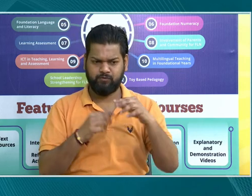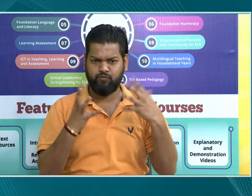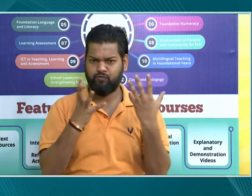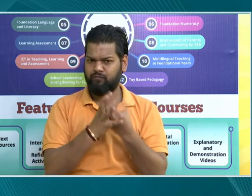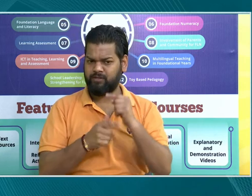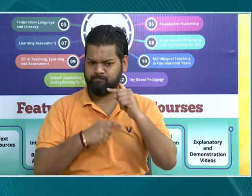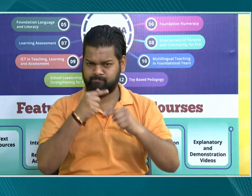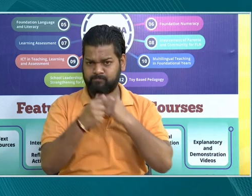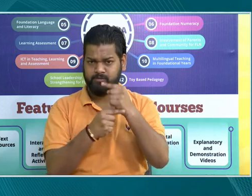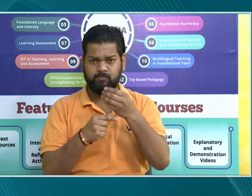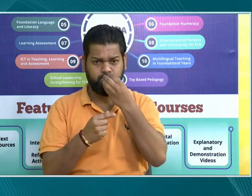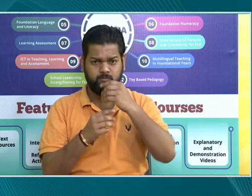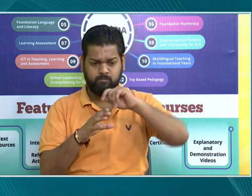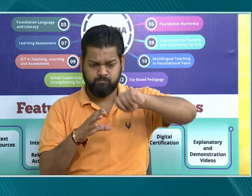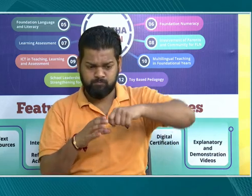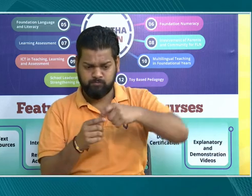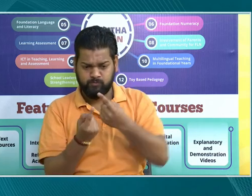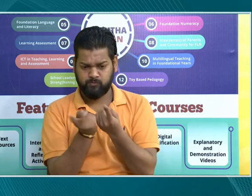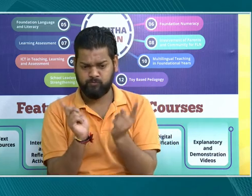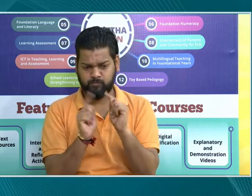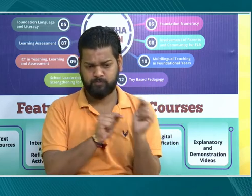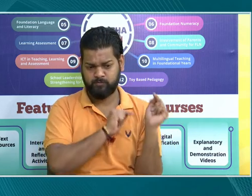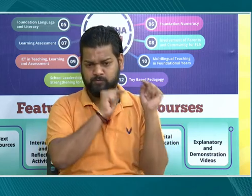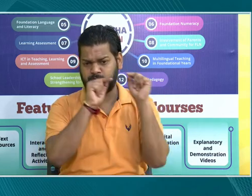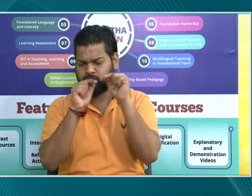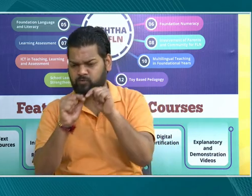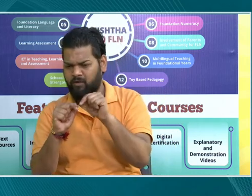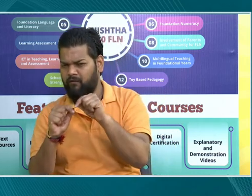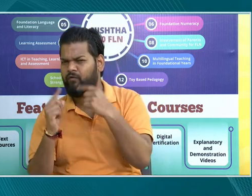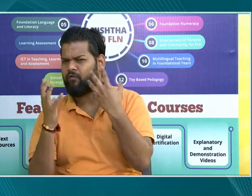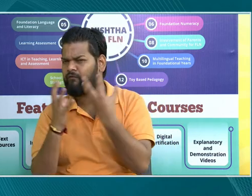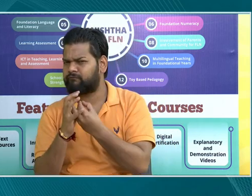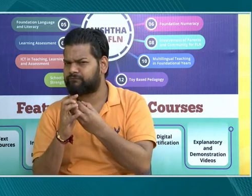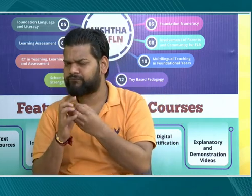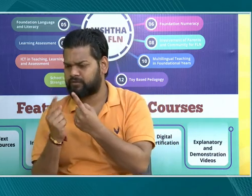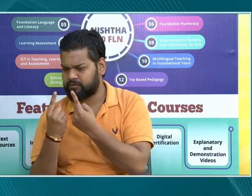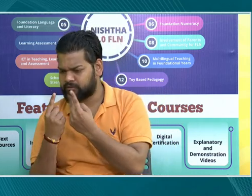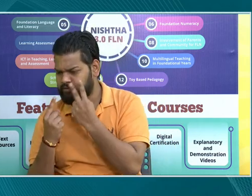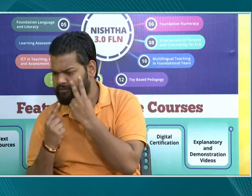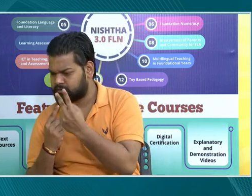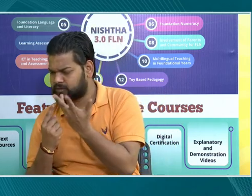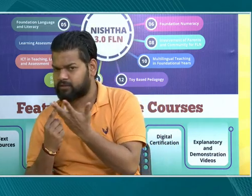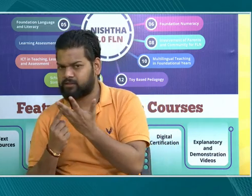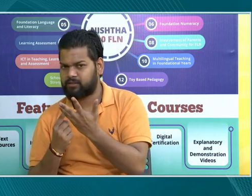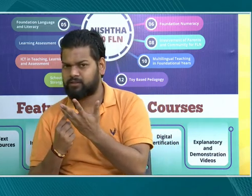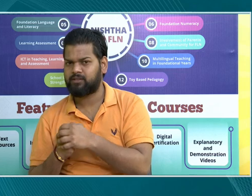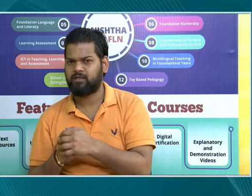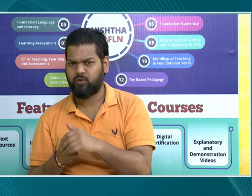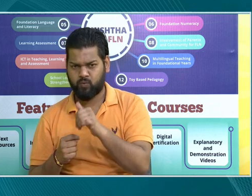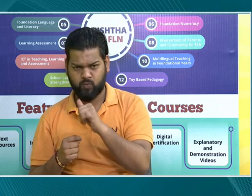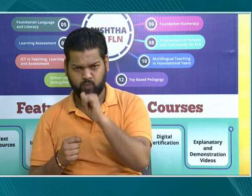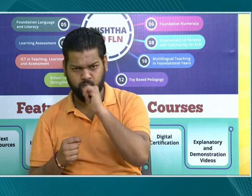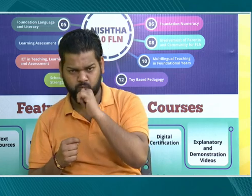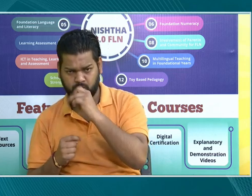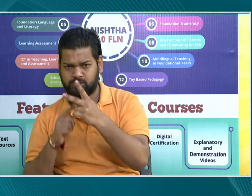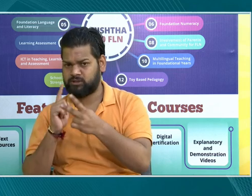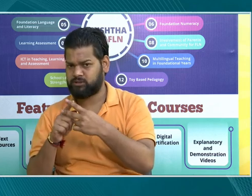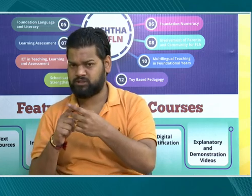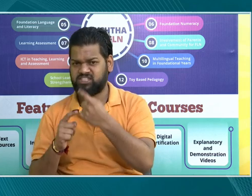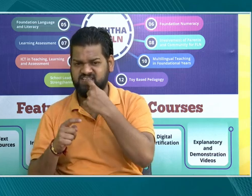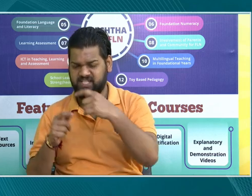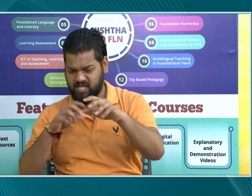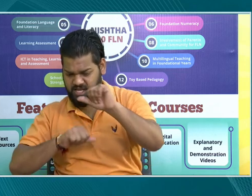mix water, milk, sugar, tea leaves. Okay. And then